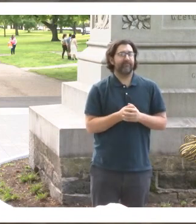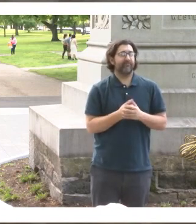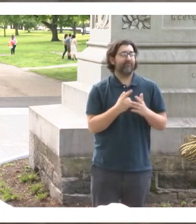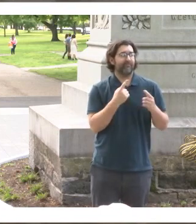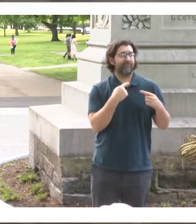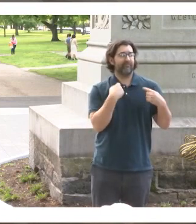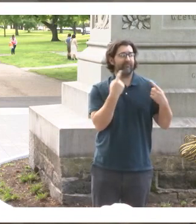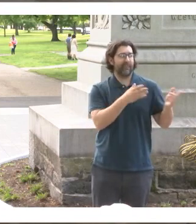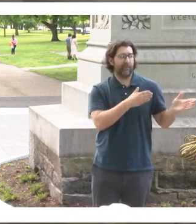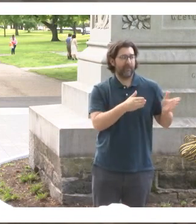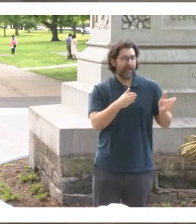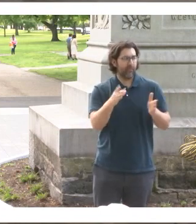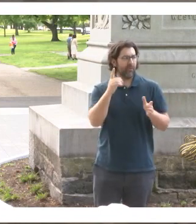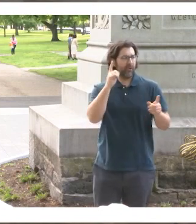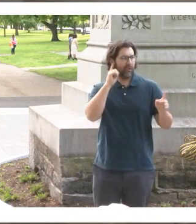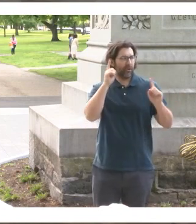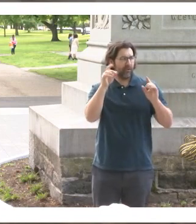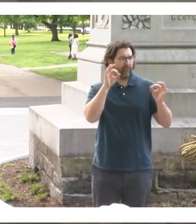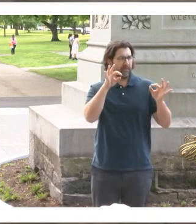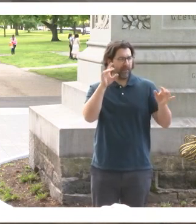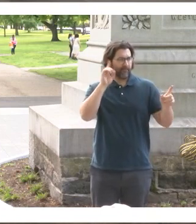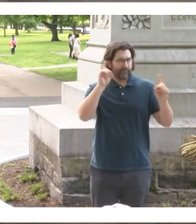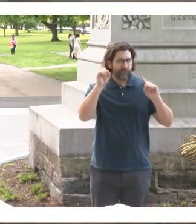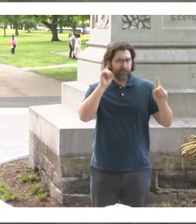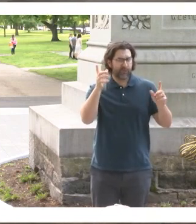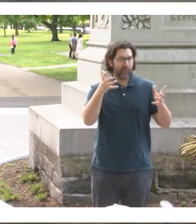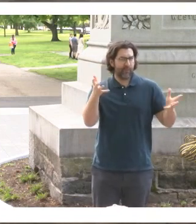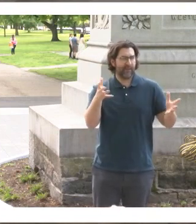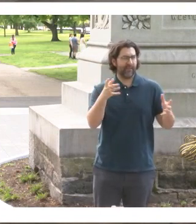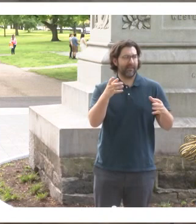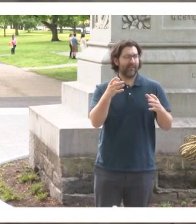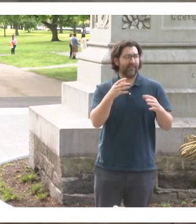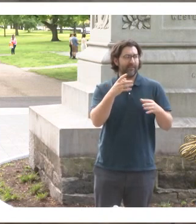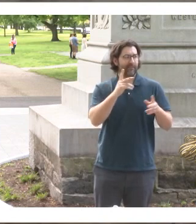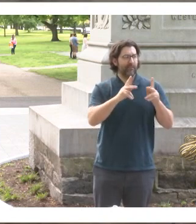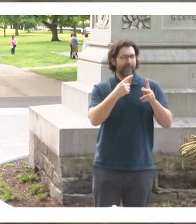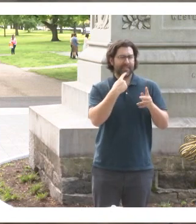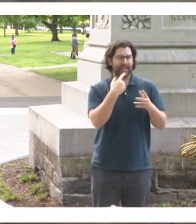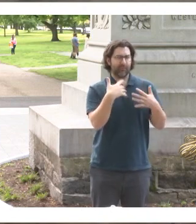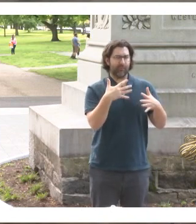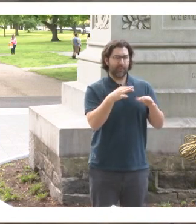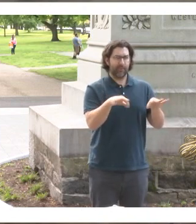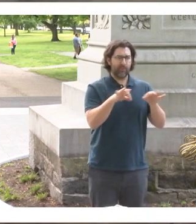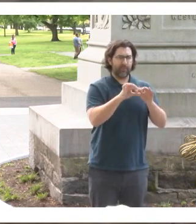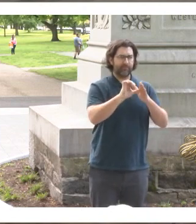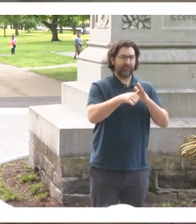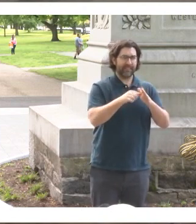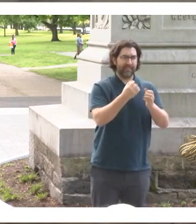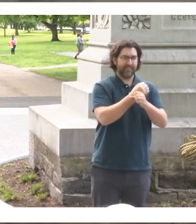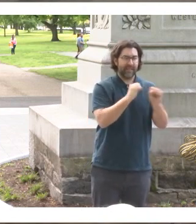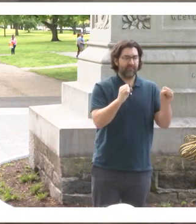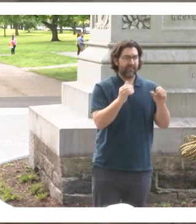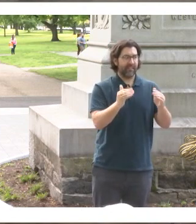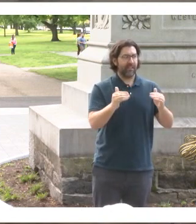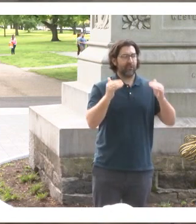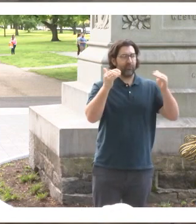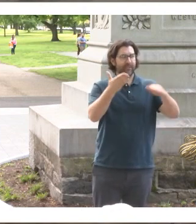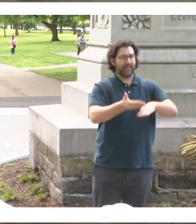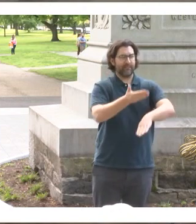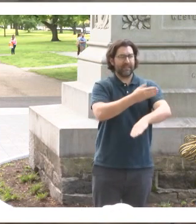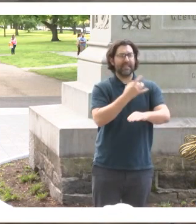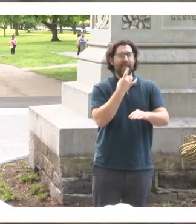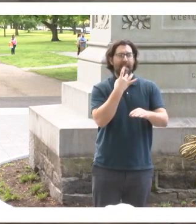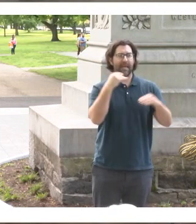planning process, we heard consistently from the Northside community about the importance of safety and the need for increased lighting